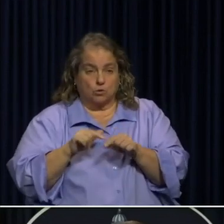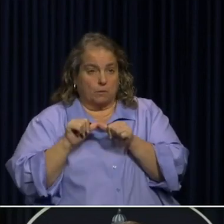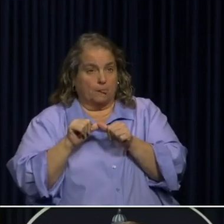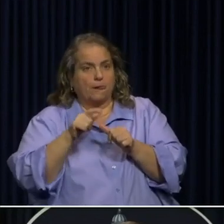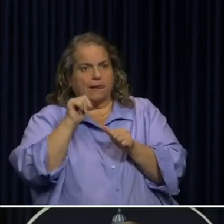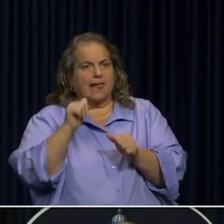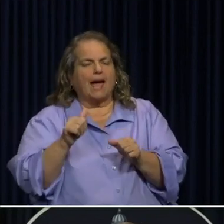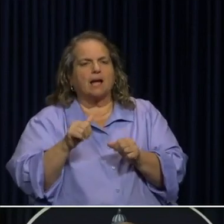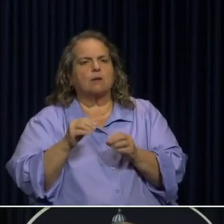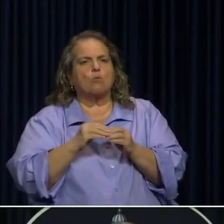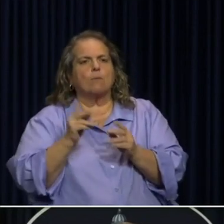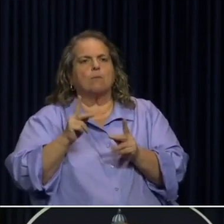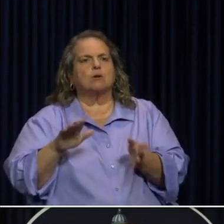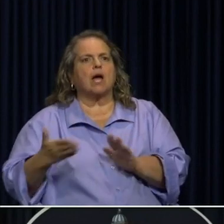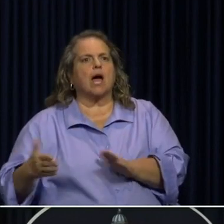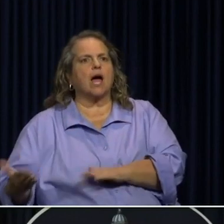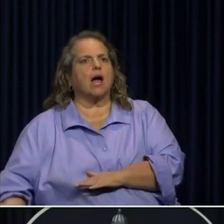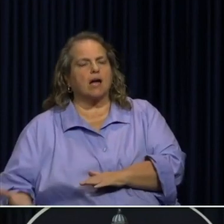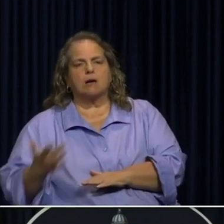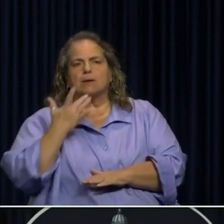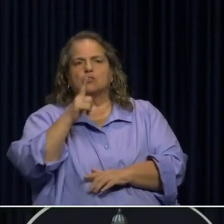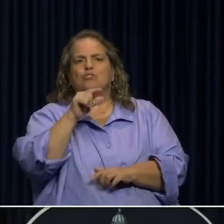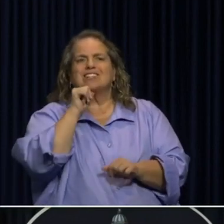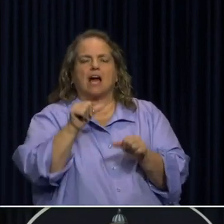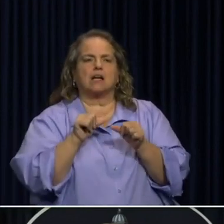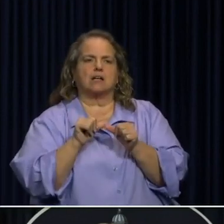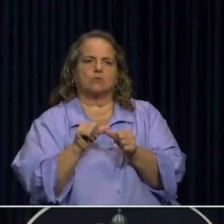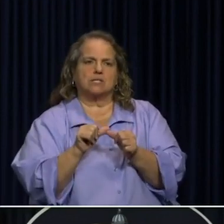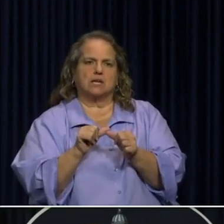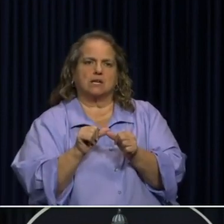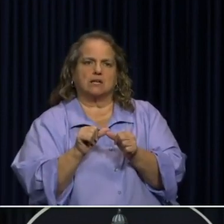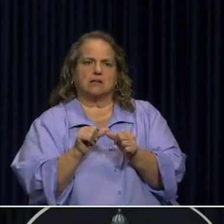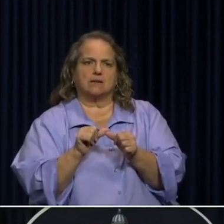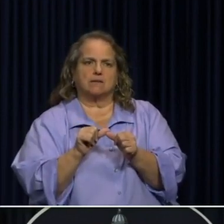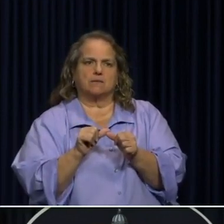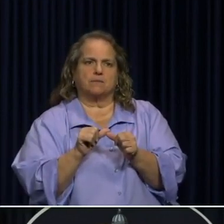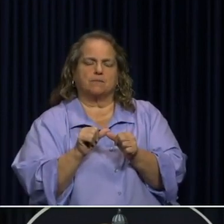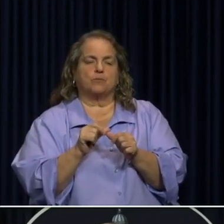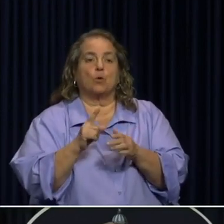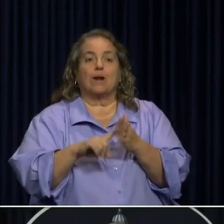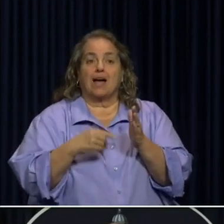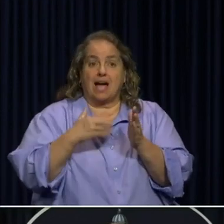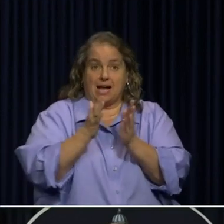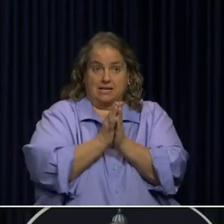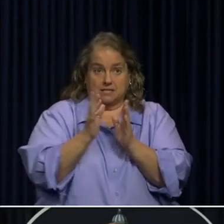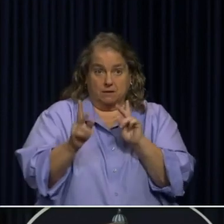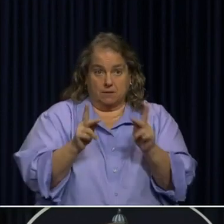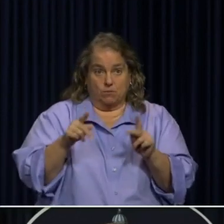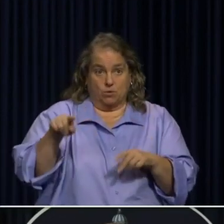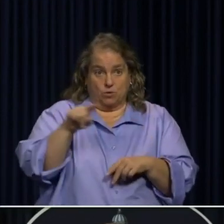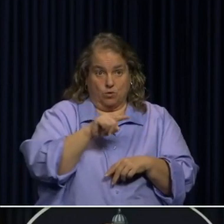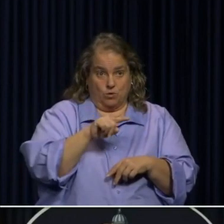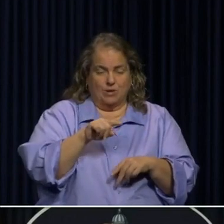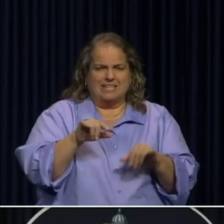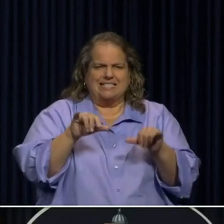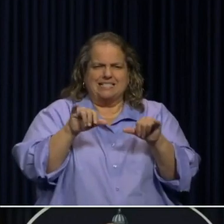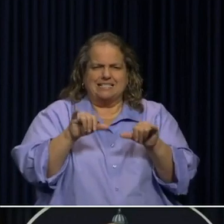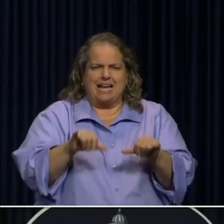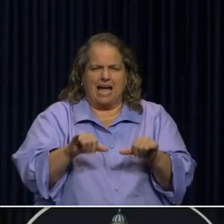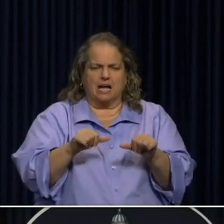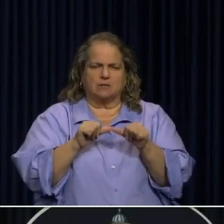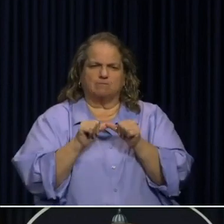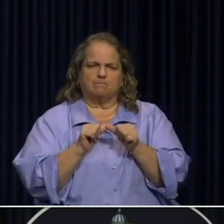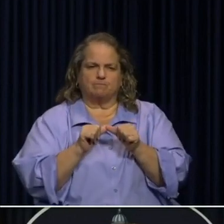more people by not being resilient. So what I'd ask for people is stay with us. What you are doing is